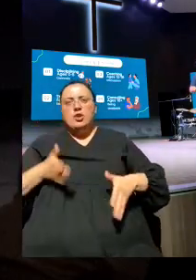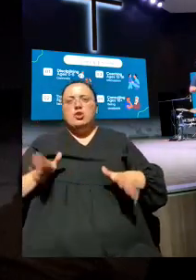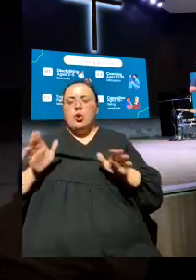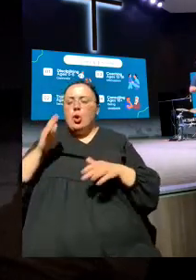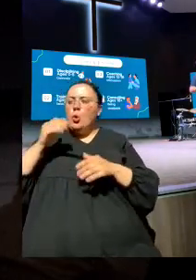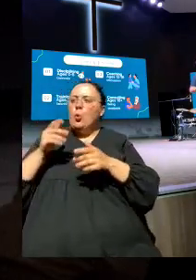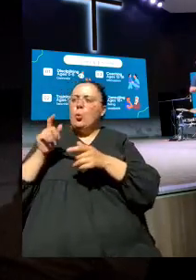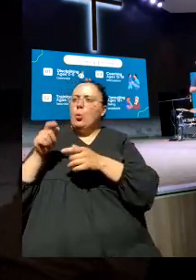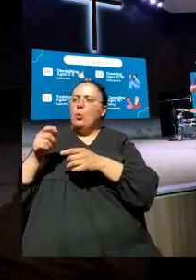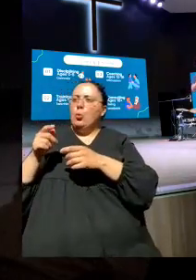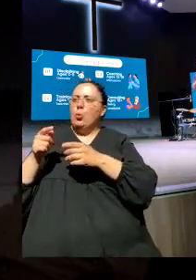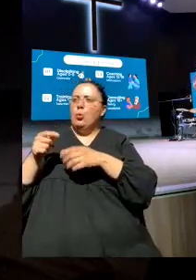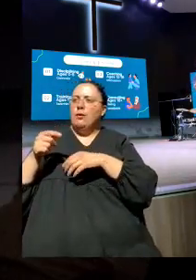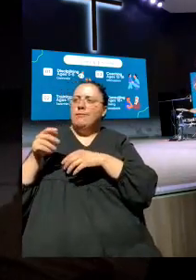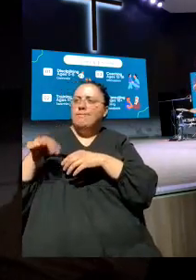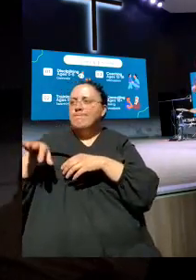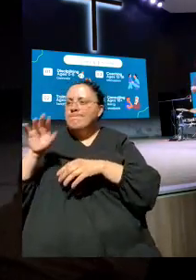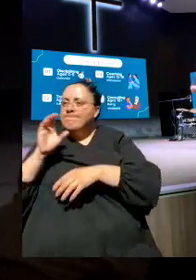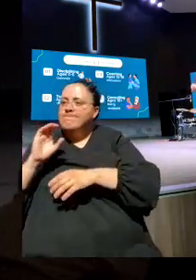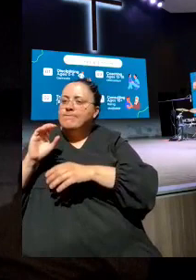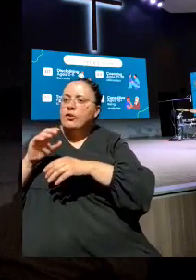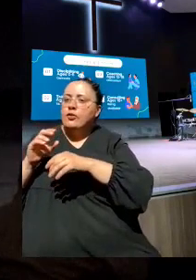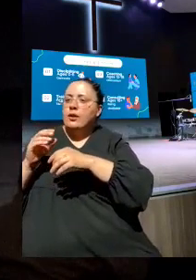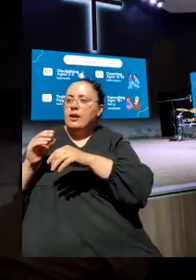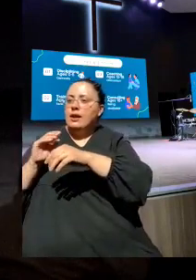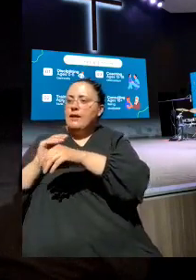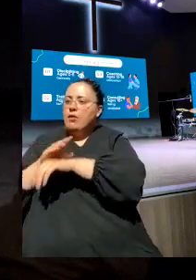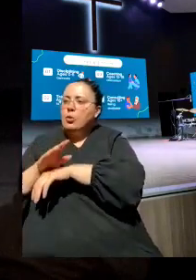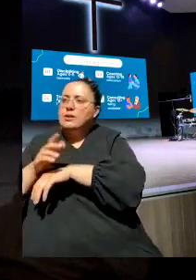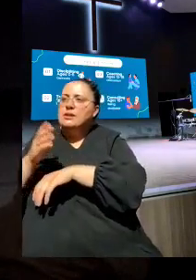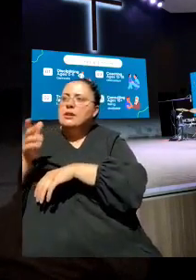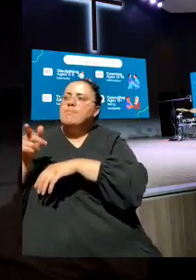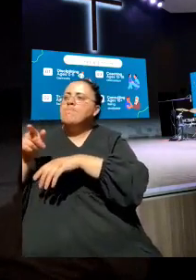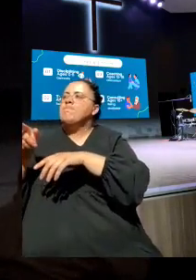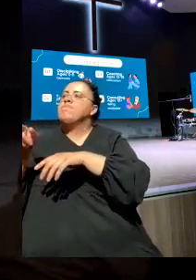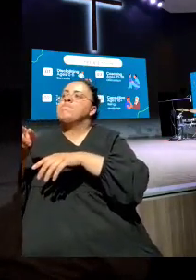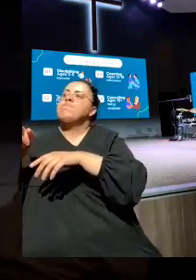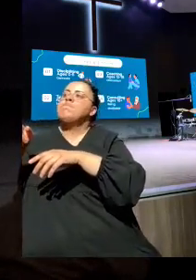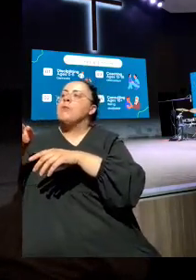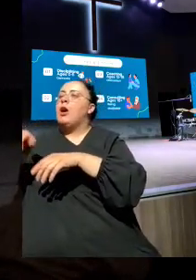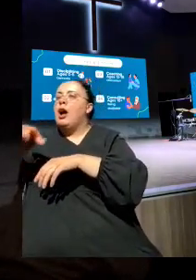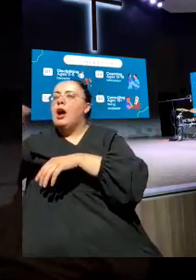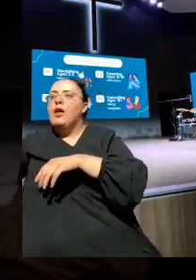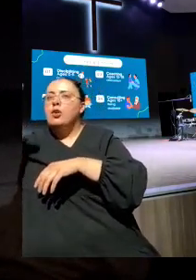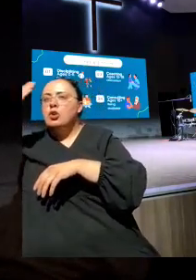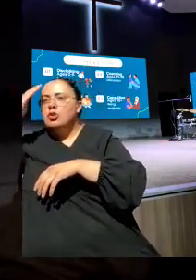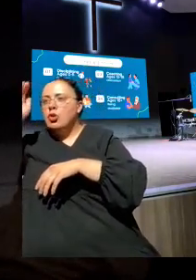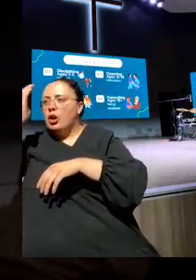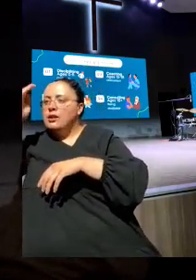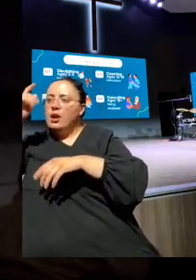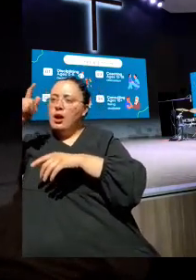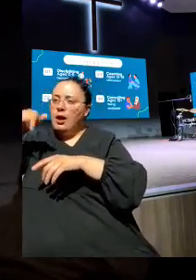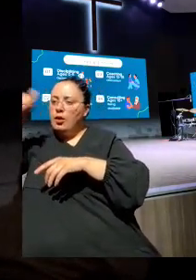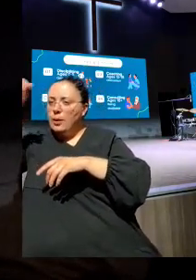podcasts, news. They're now consumers of other knowledge. My role as an adult isn't to